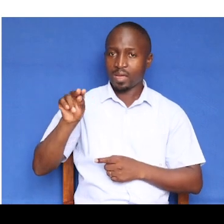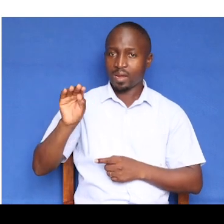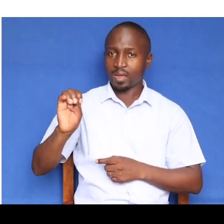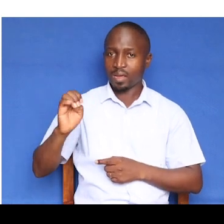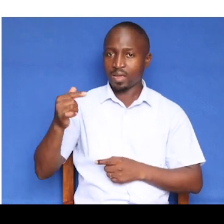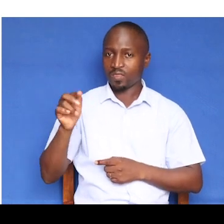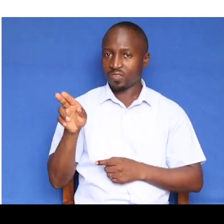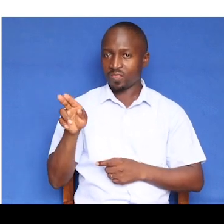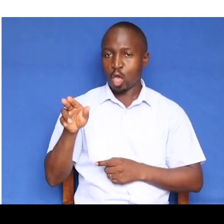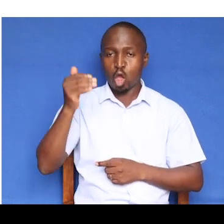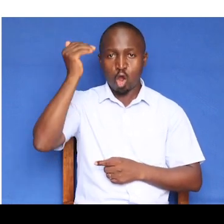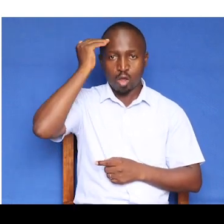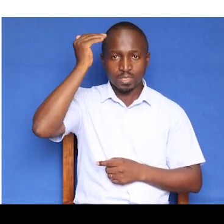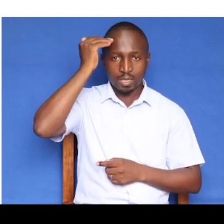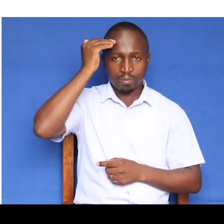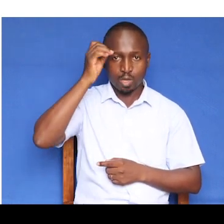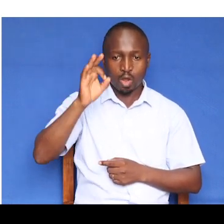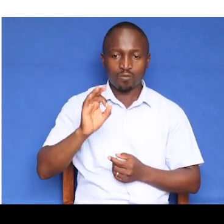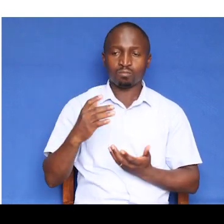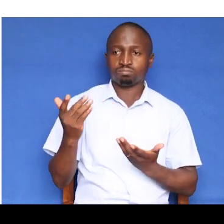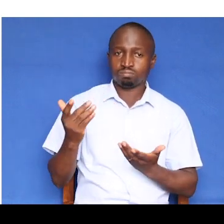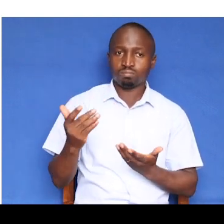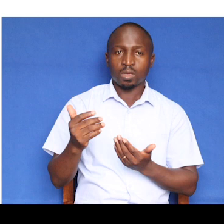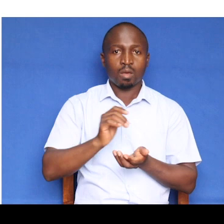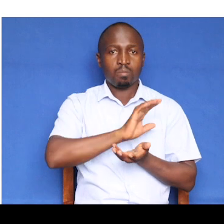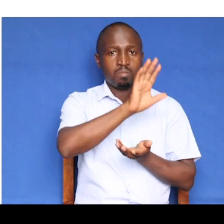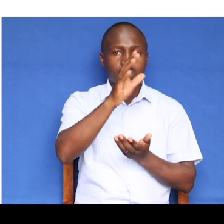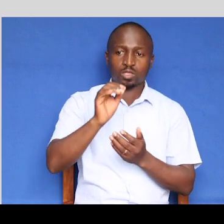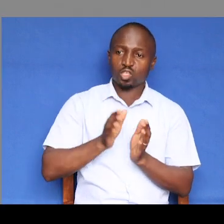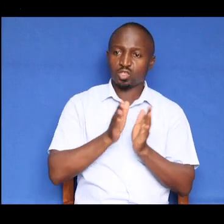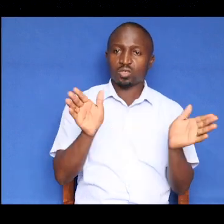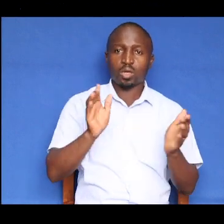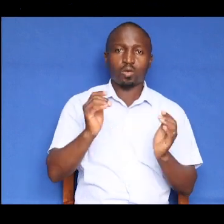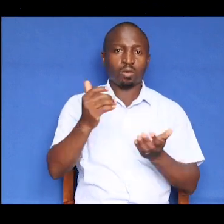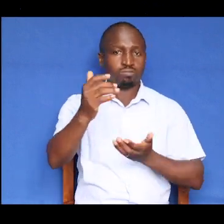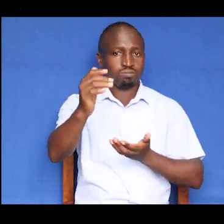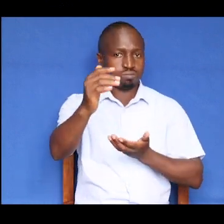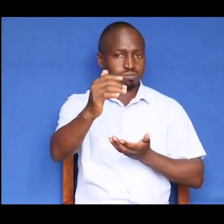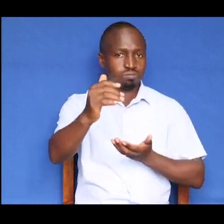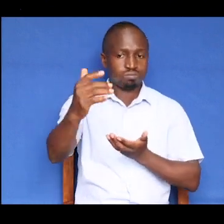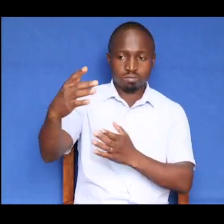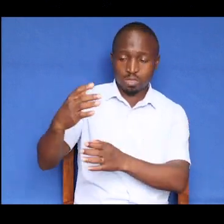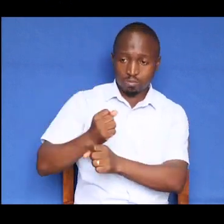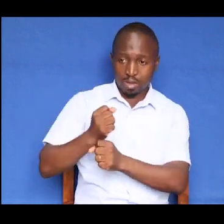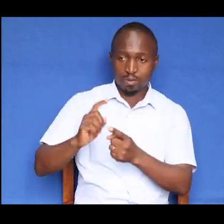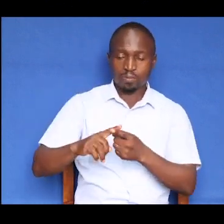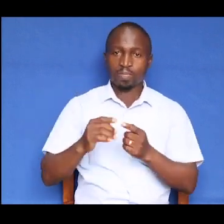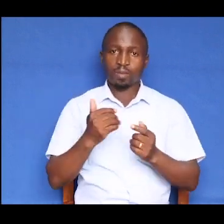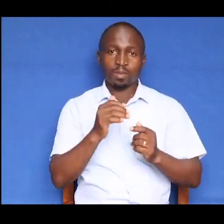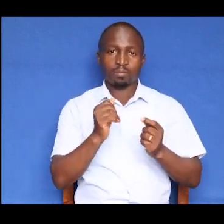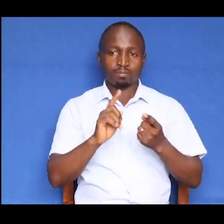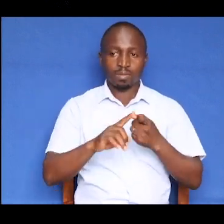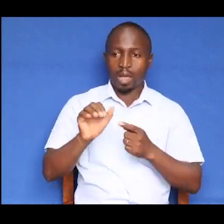of aggregate demand. When we compute national income at equilibrium between aggregate demand and